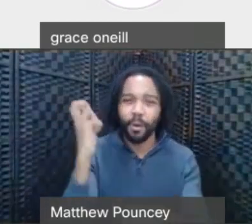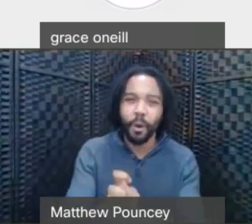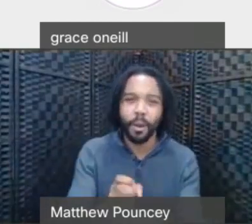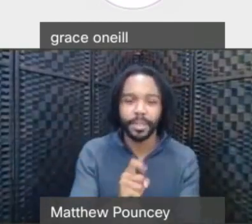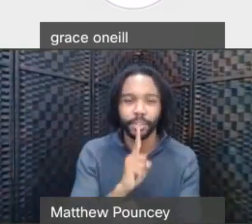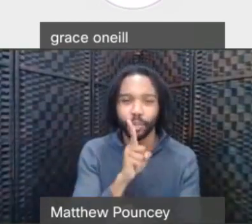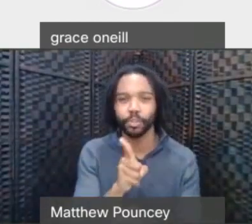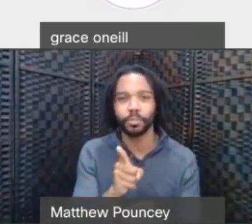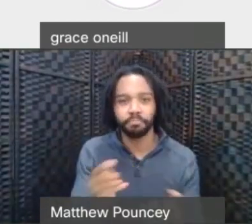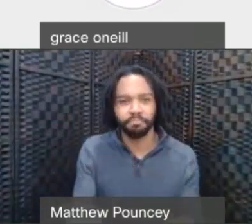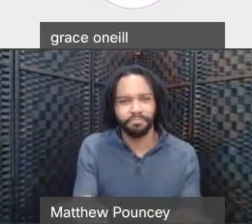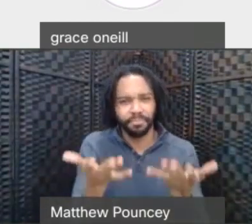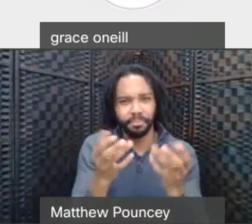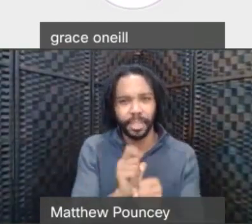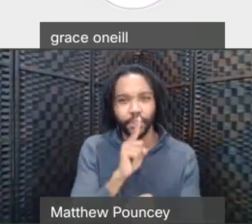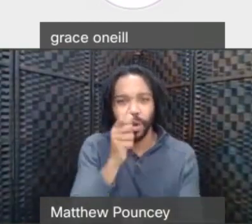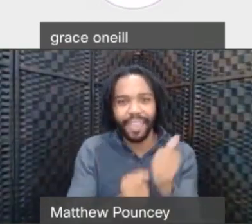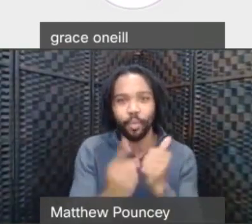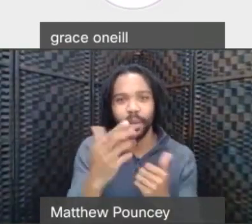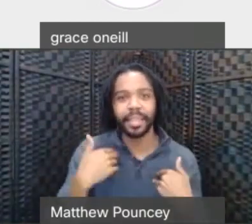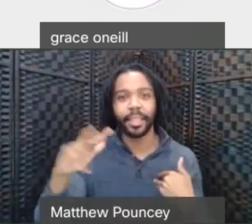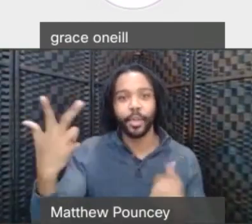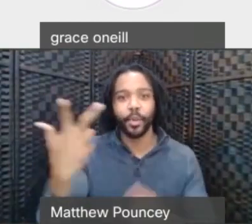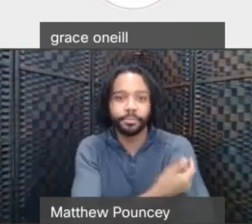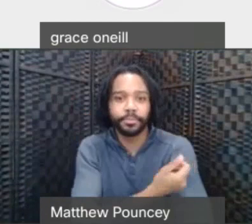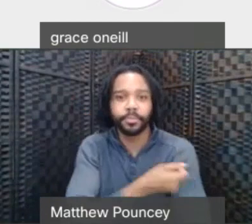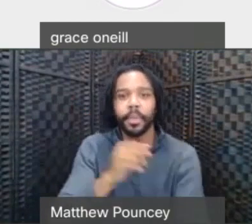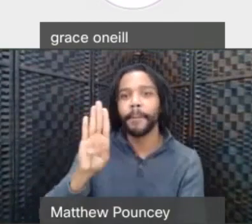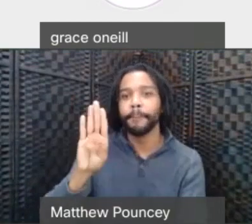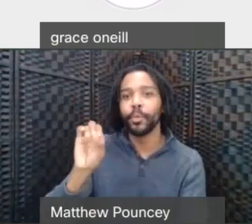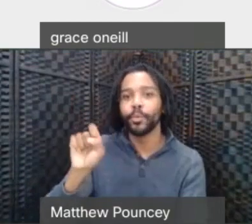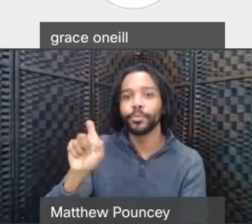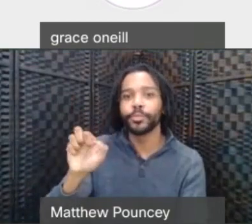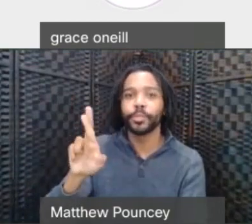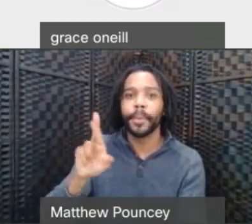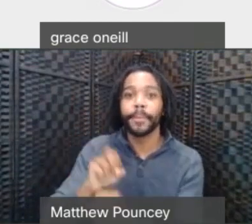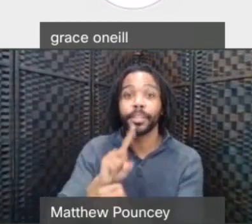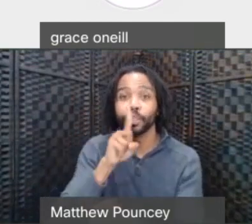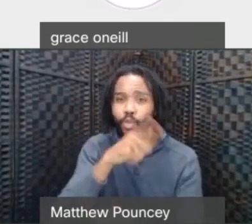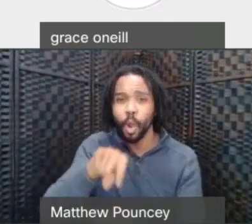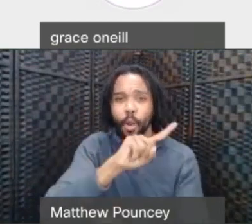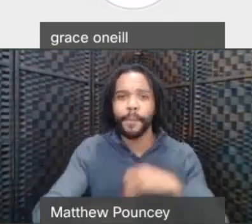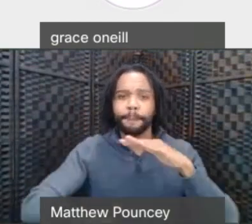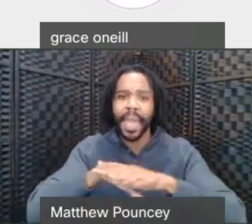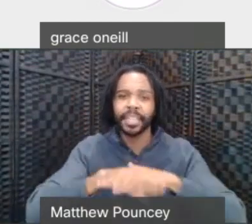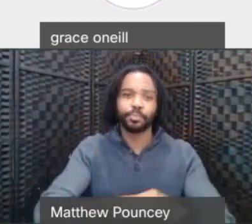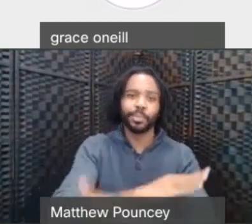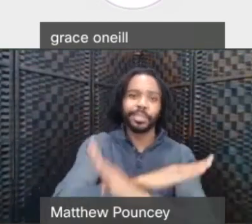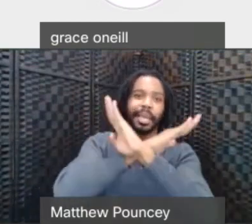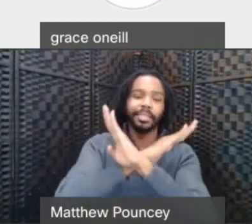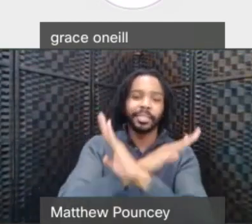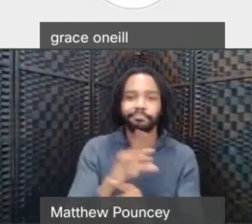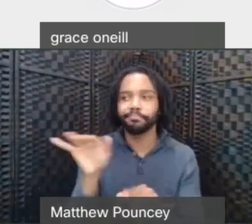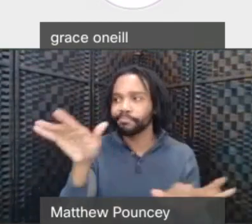on ensuring that everyone has their boosters, so that people are as protected as they can be, and we